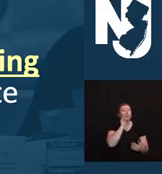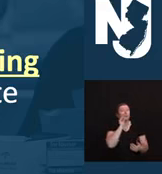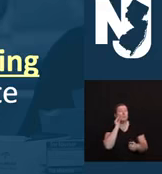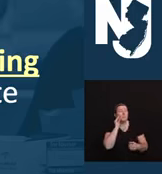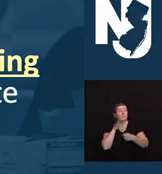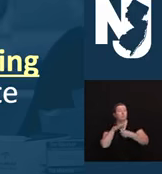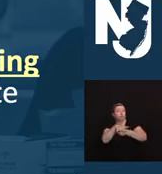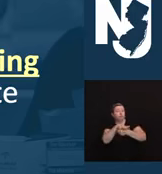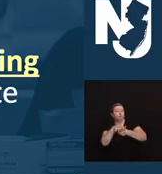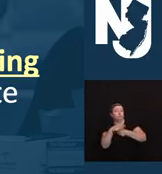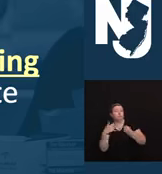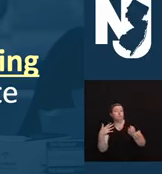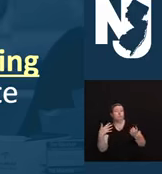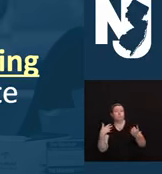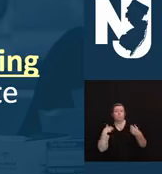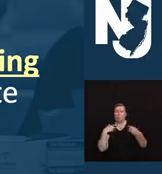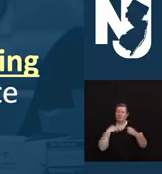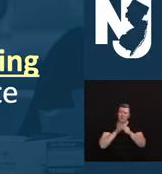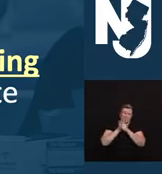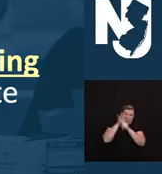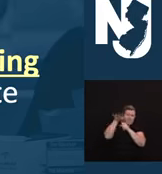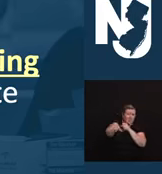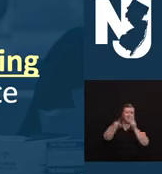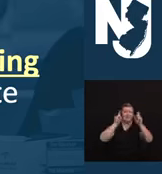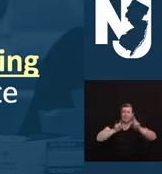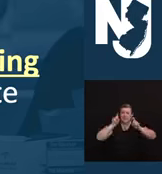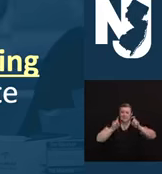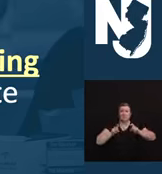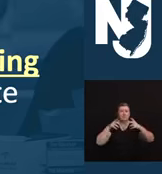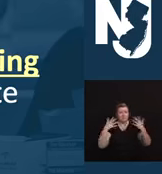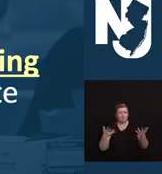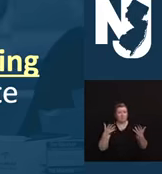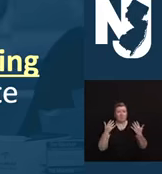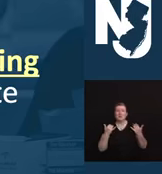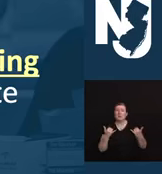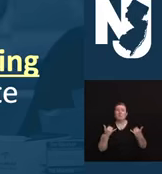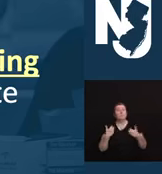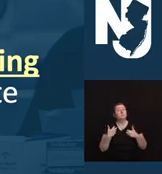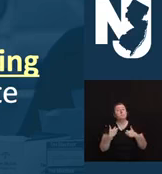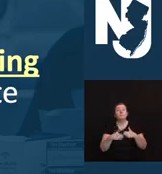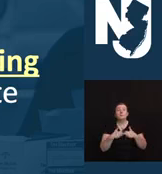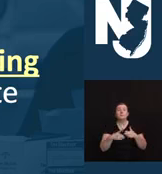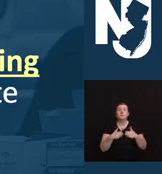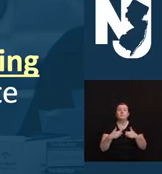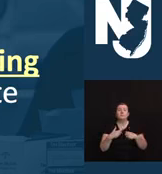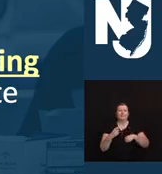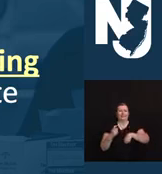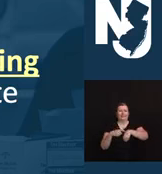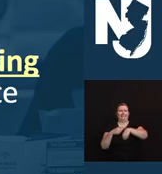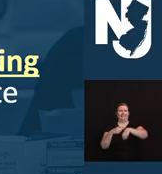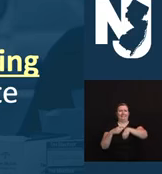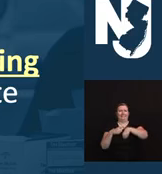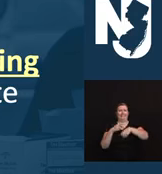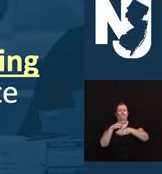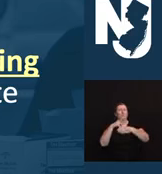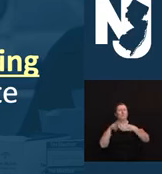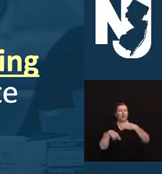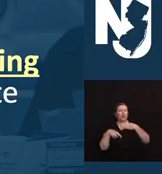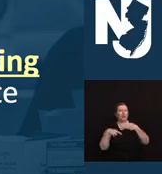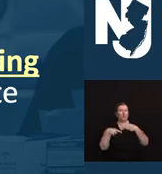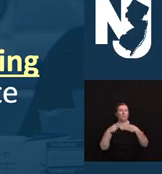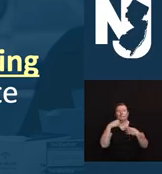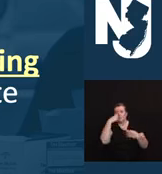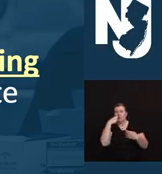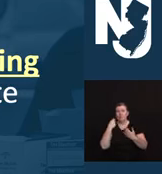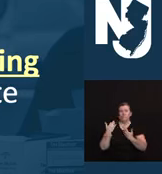The turnaround time to get your results is the challenge. That's a national challenge. But the capacity in this state is